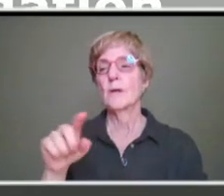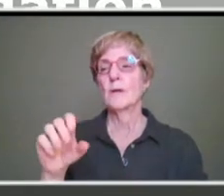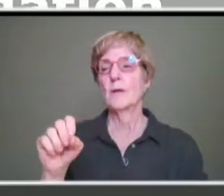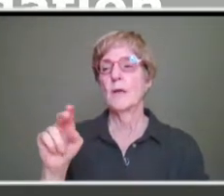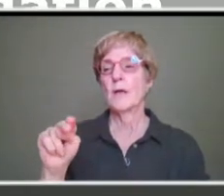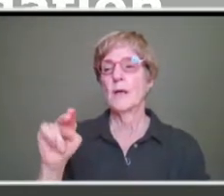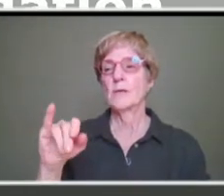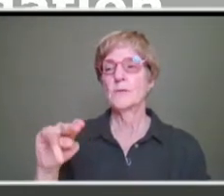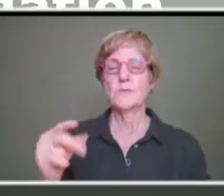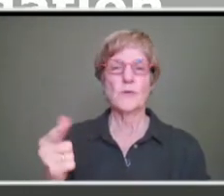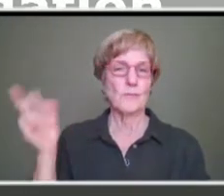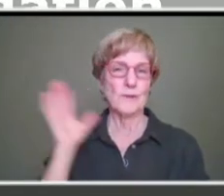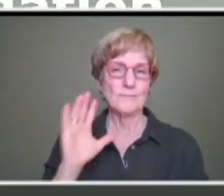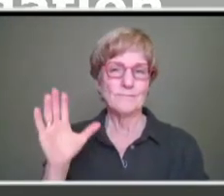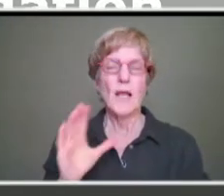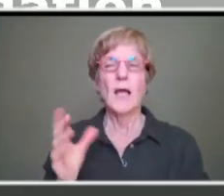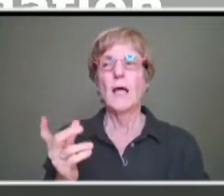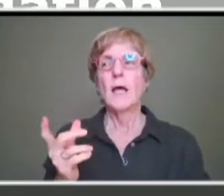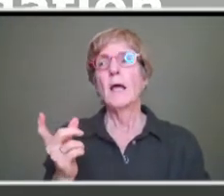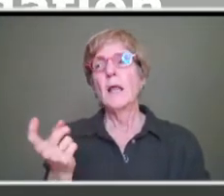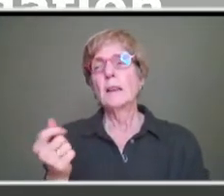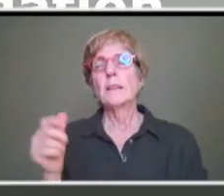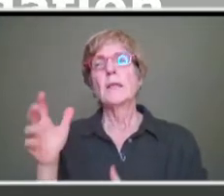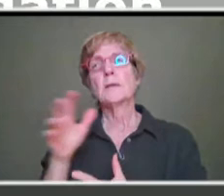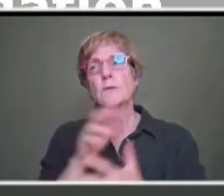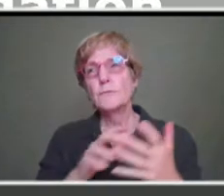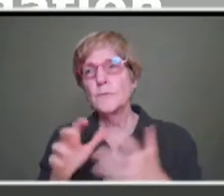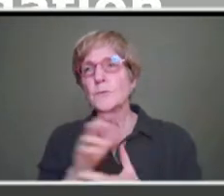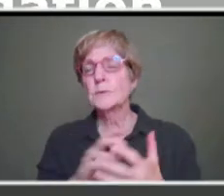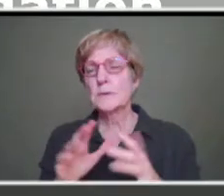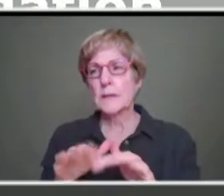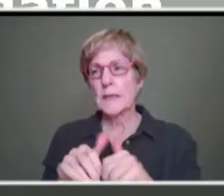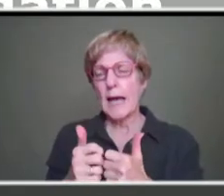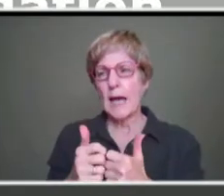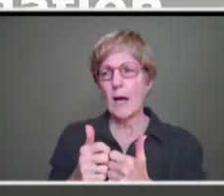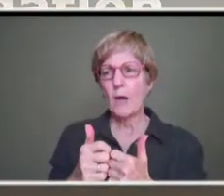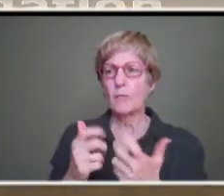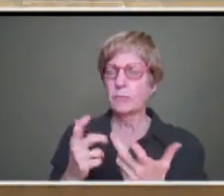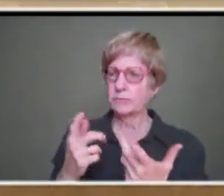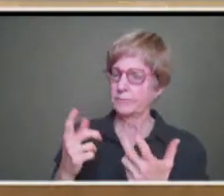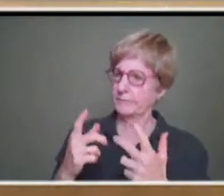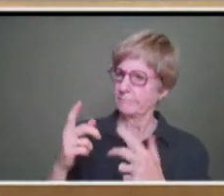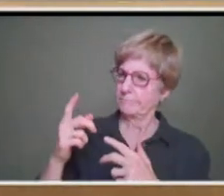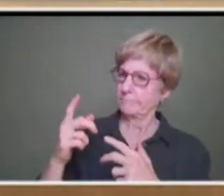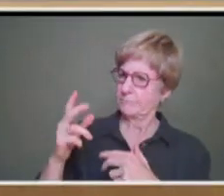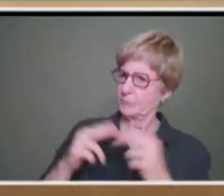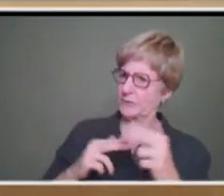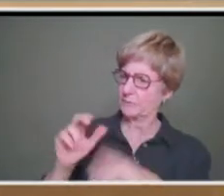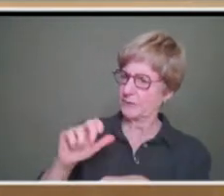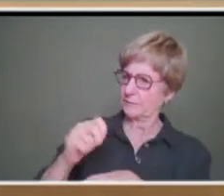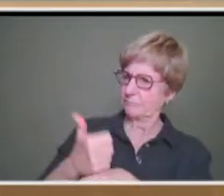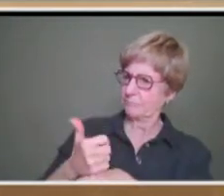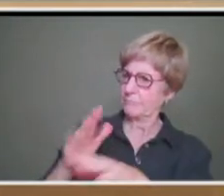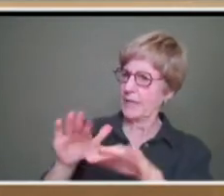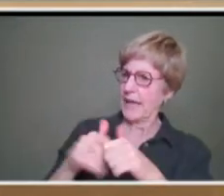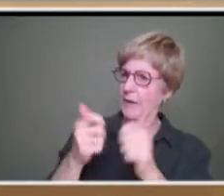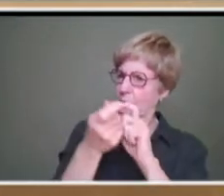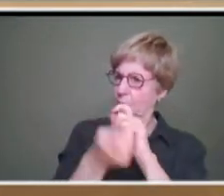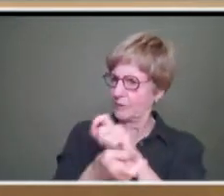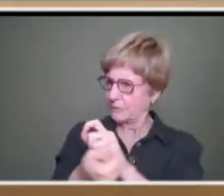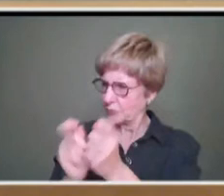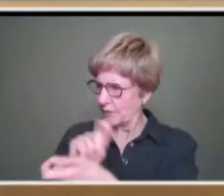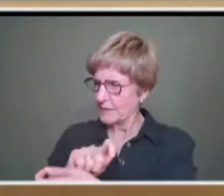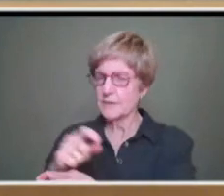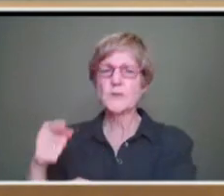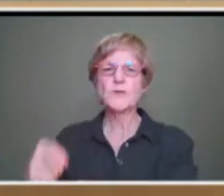it uh was a little a little confusing in in how it was carried out and how it would transition once the cleaner closed